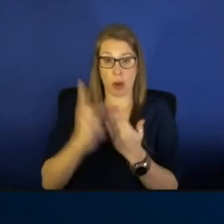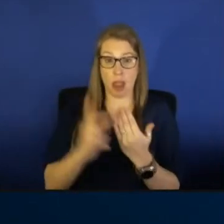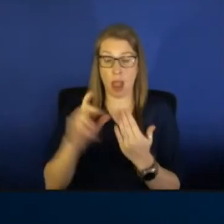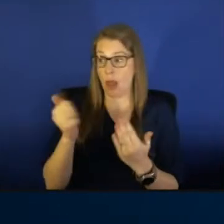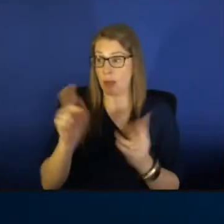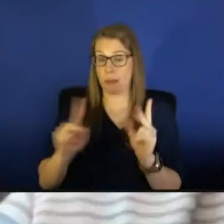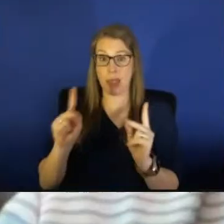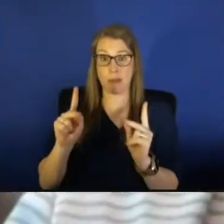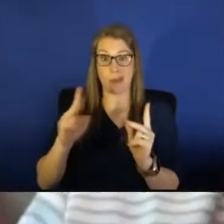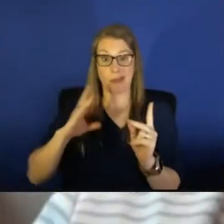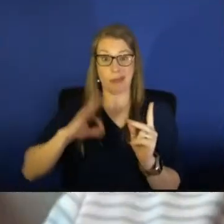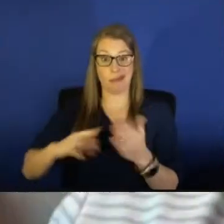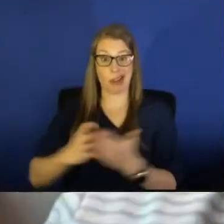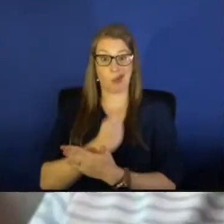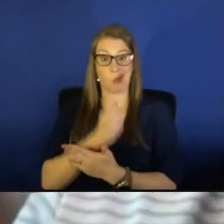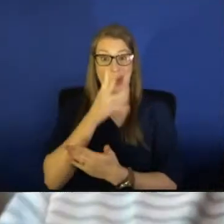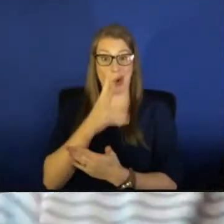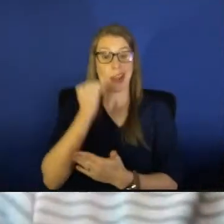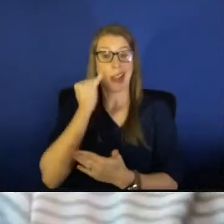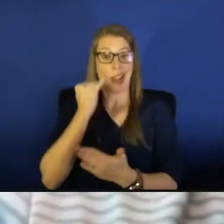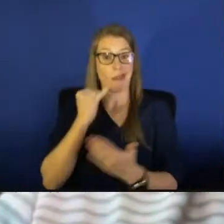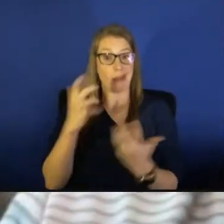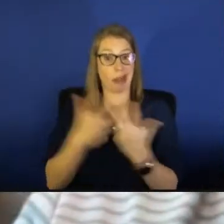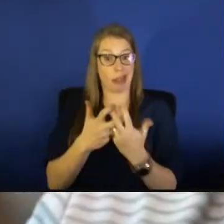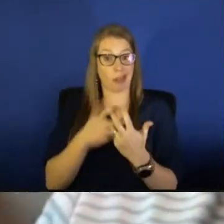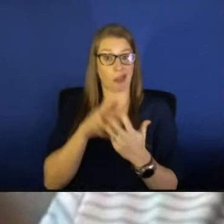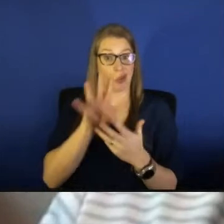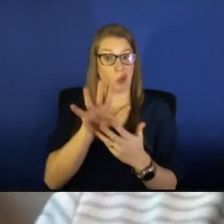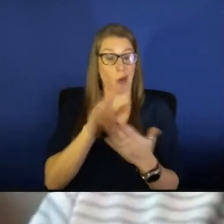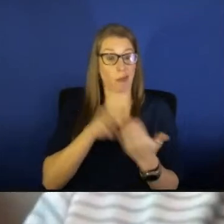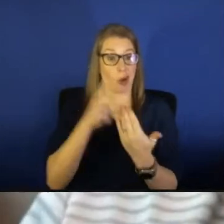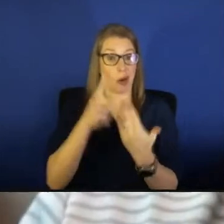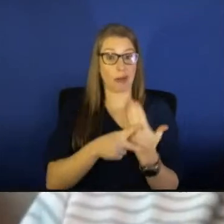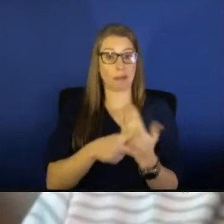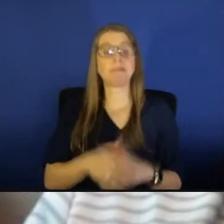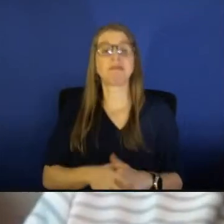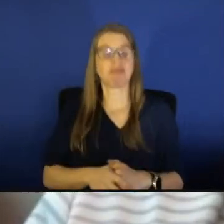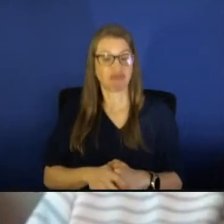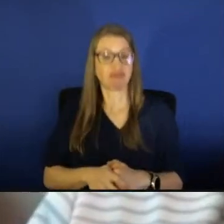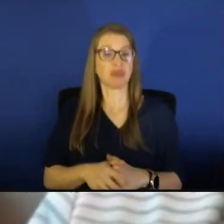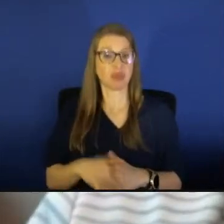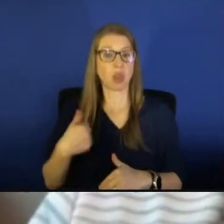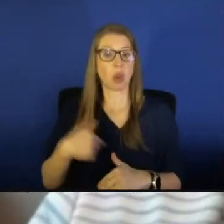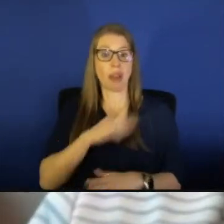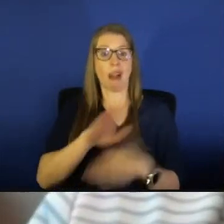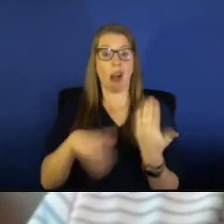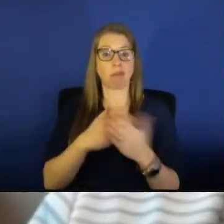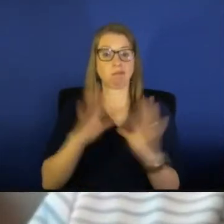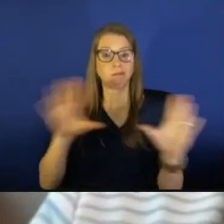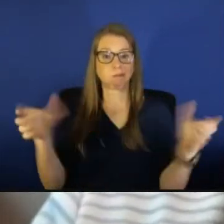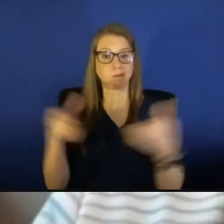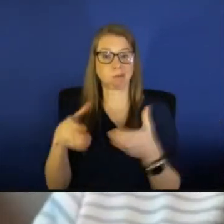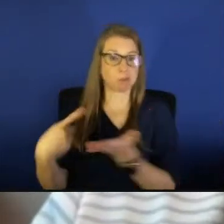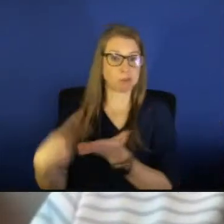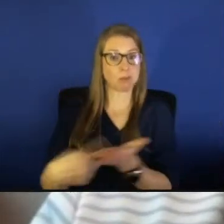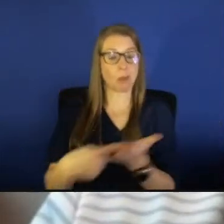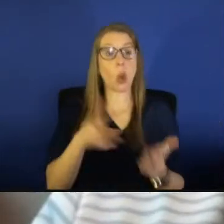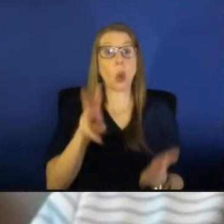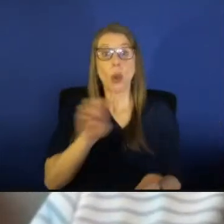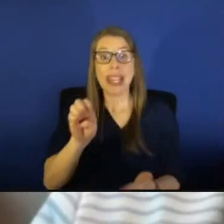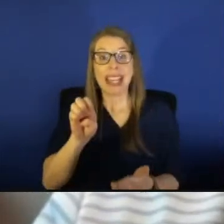you're doing? You know, we do all get together and talk about these things. When I say we,